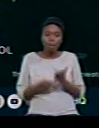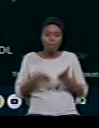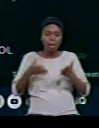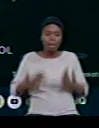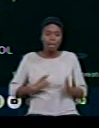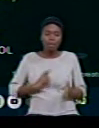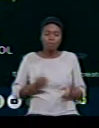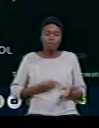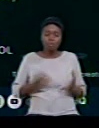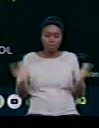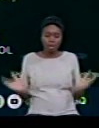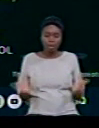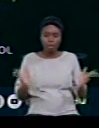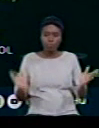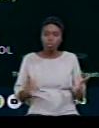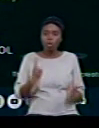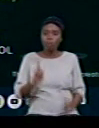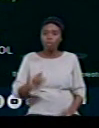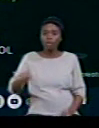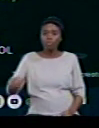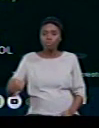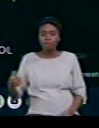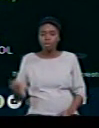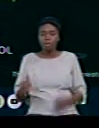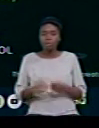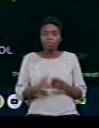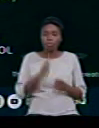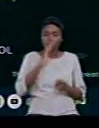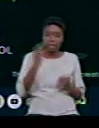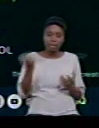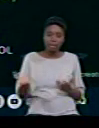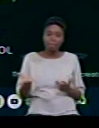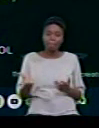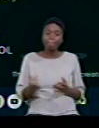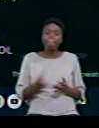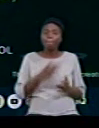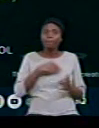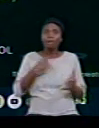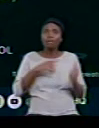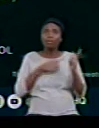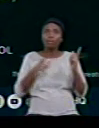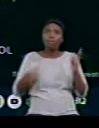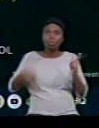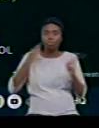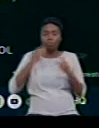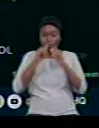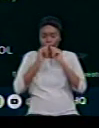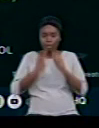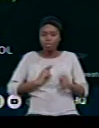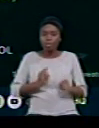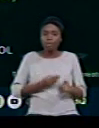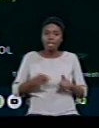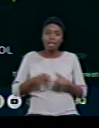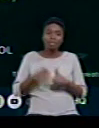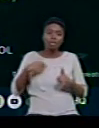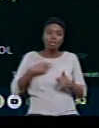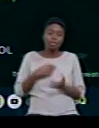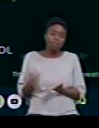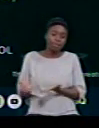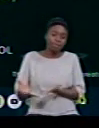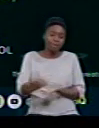one another to be there visibly, and the Lord will bless us as we gather in Jesus'